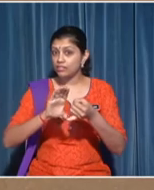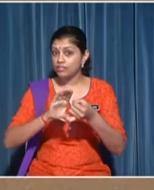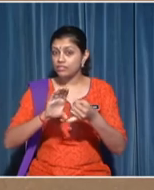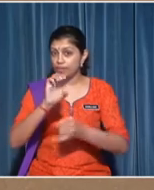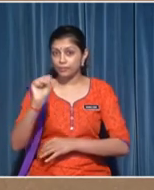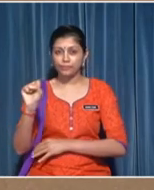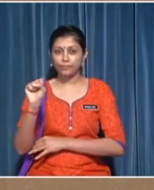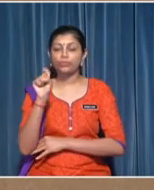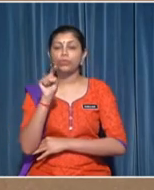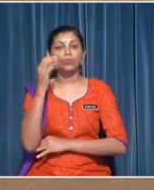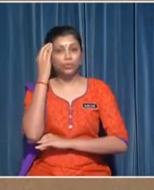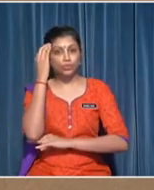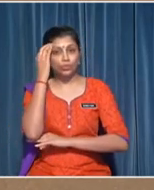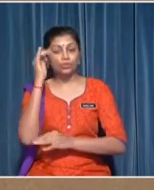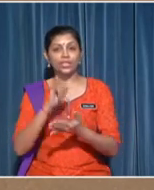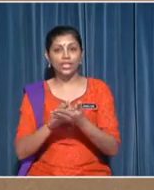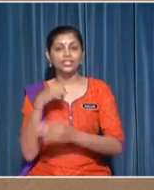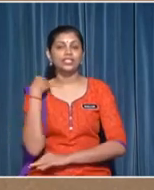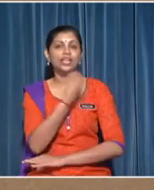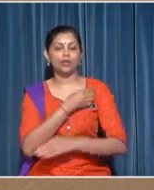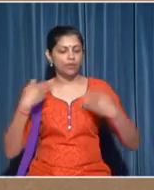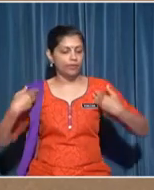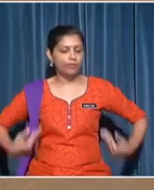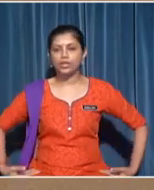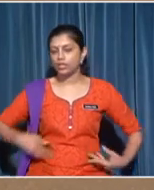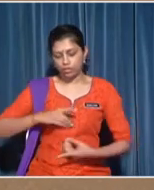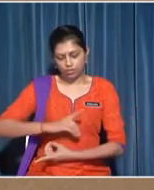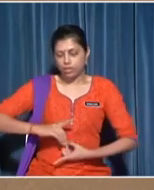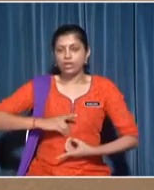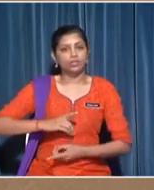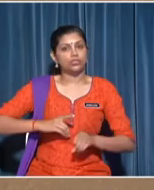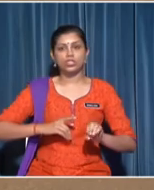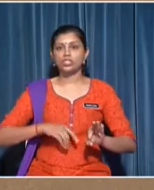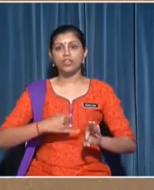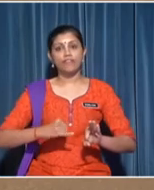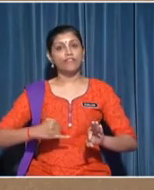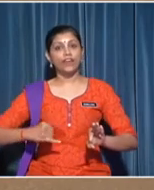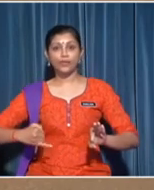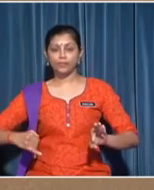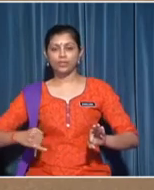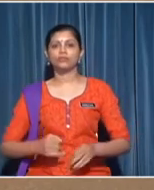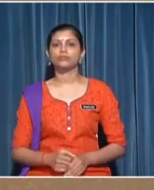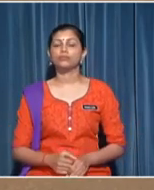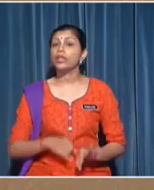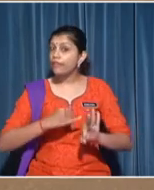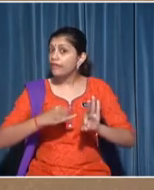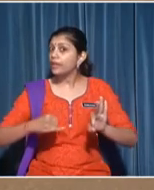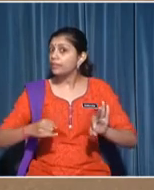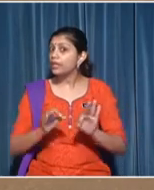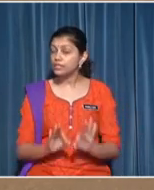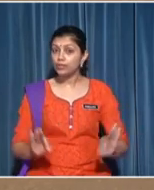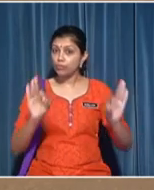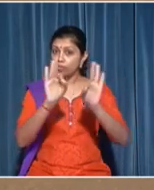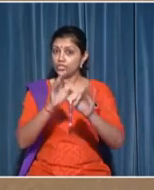need to know that our body does not digest fiber. Fiber is important in our diet